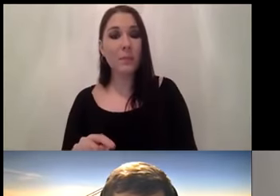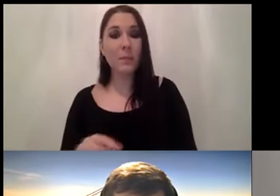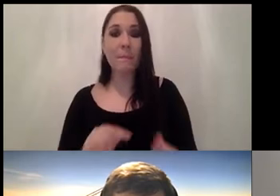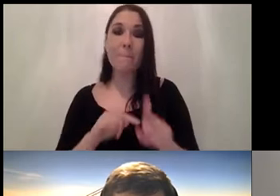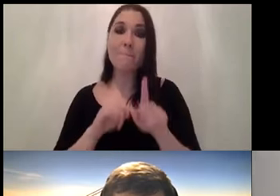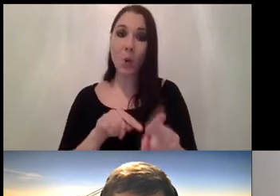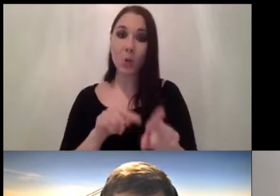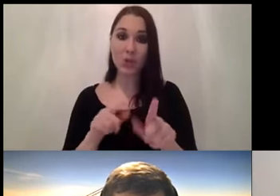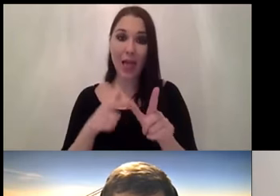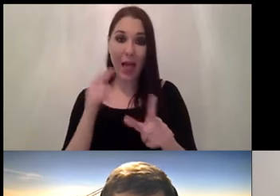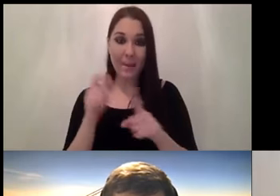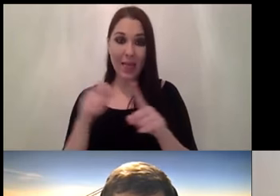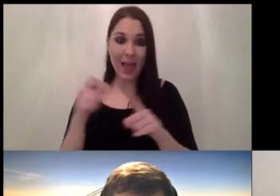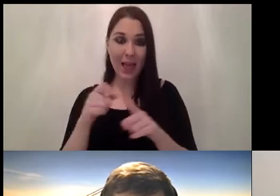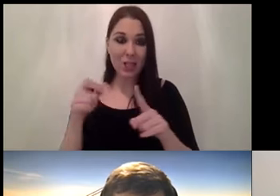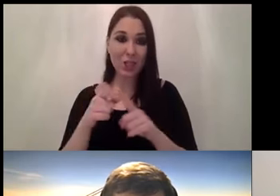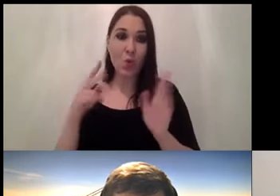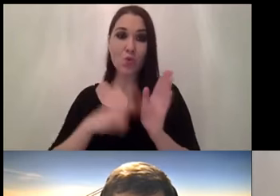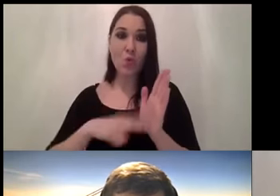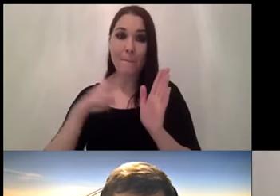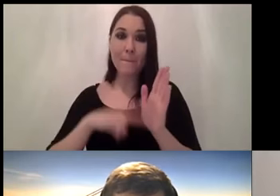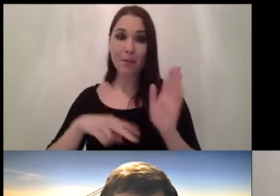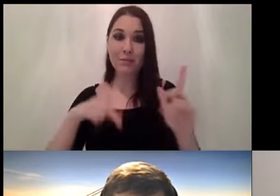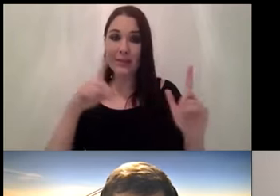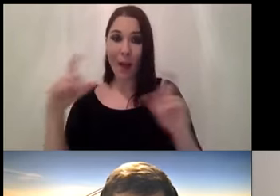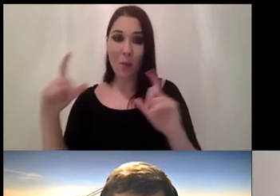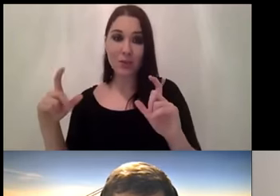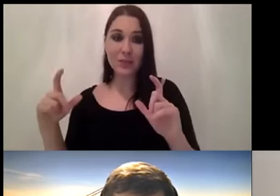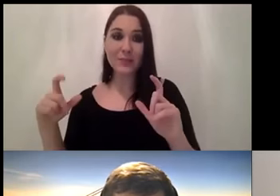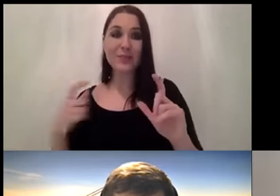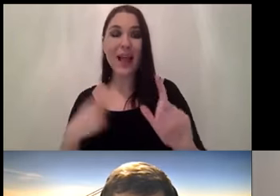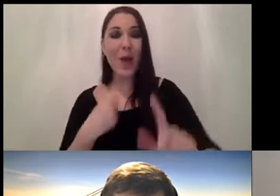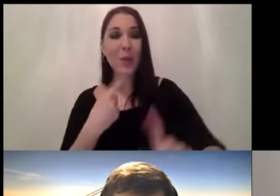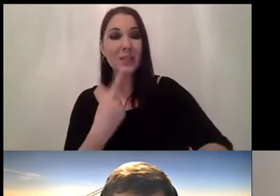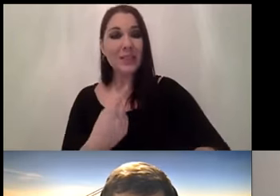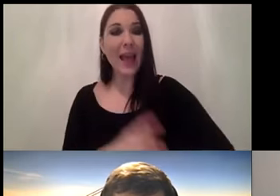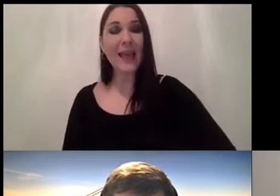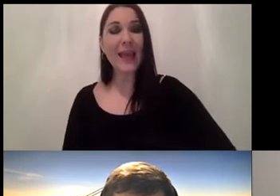applications requiring normal cameras, I would say